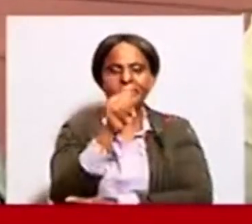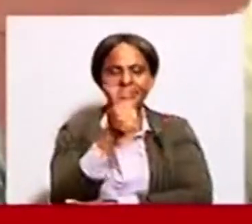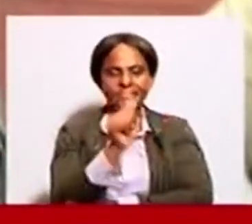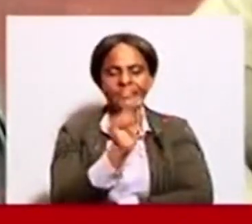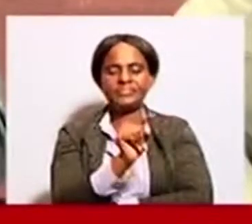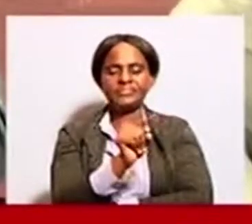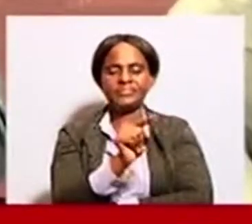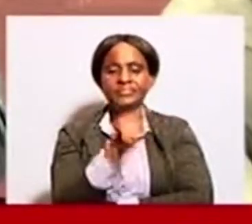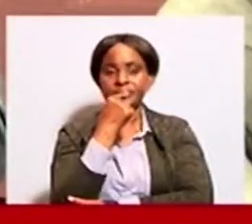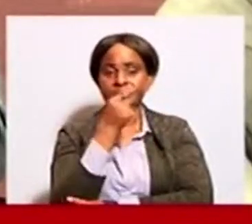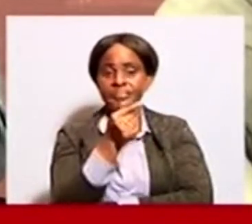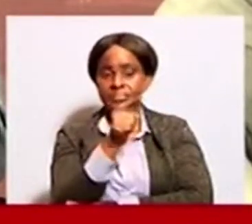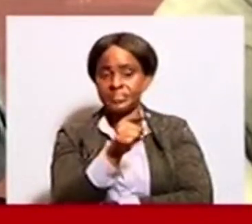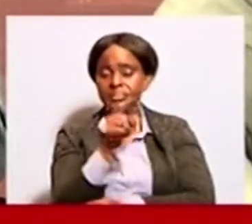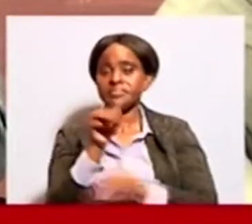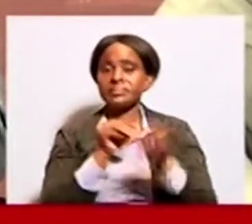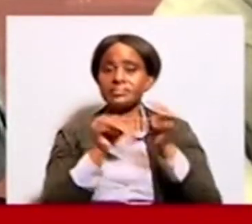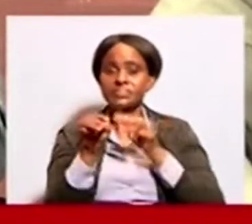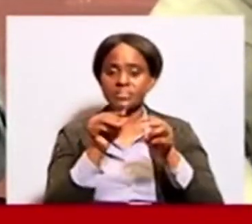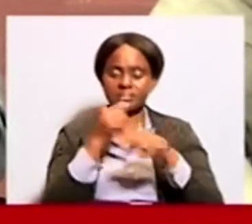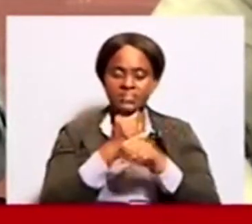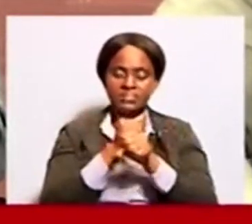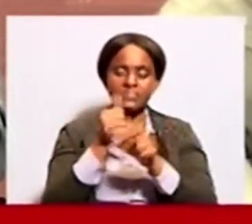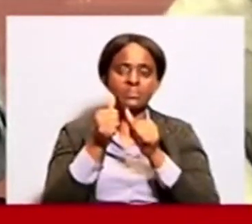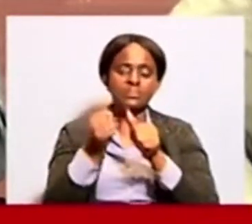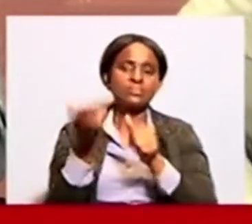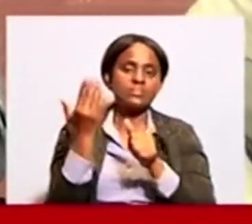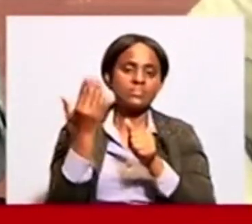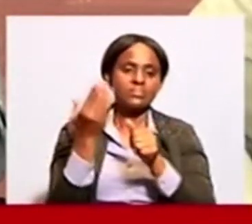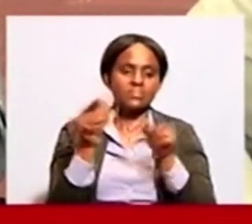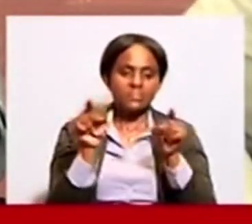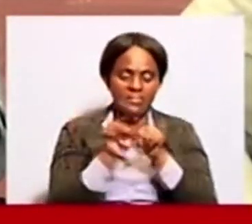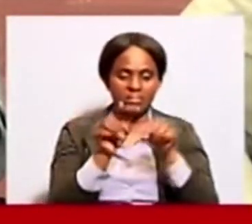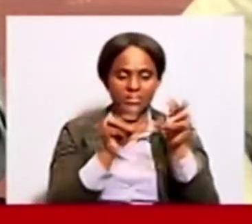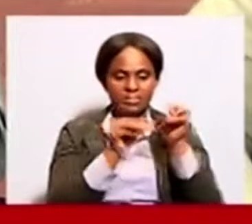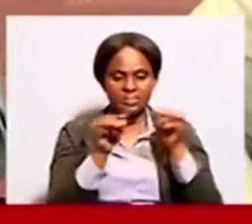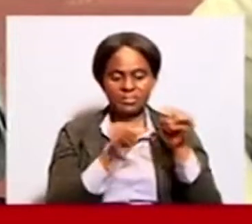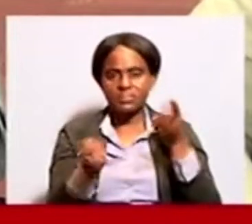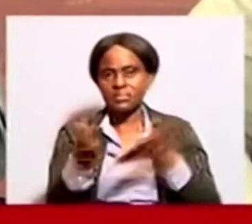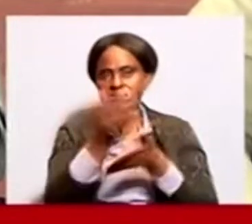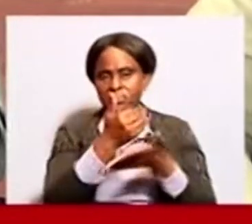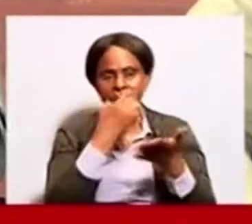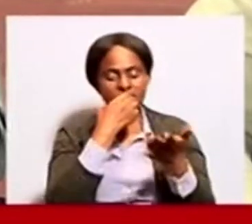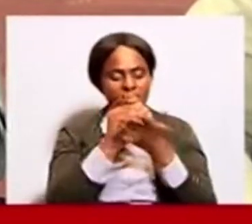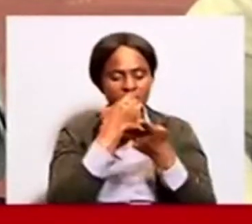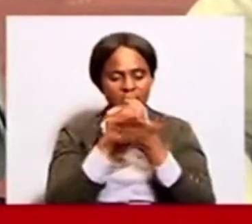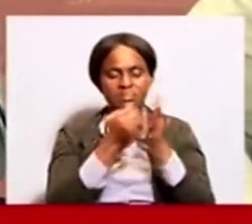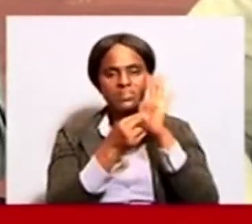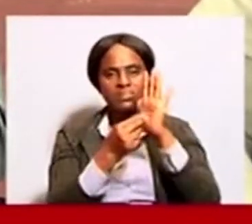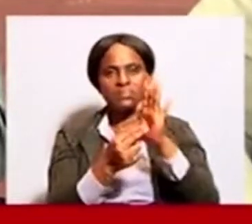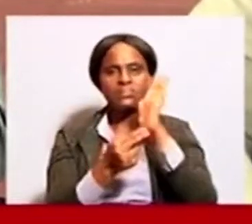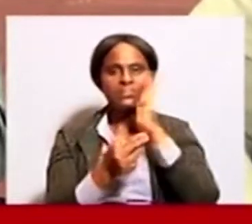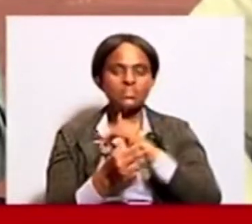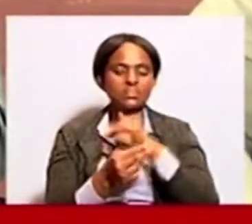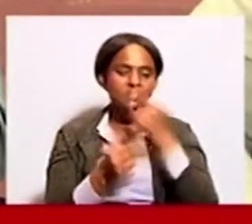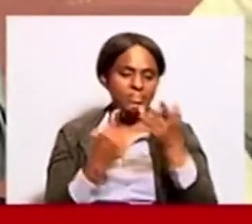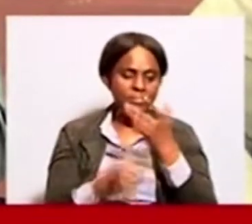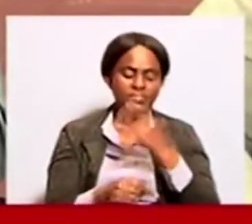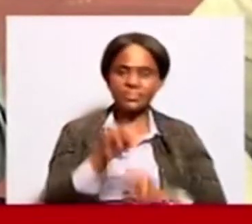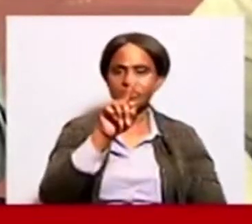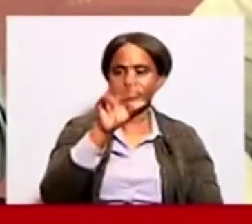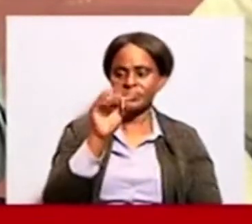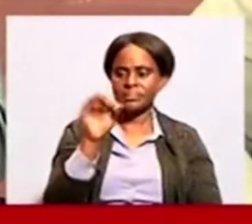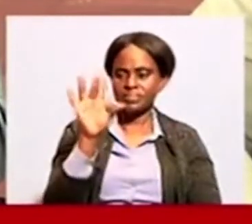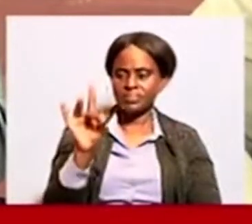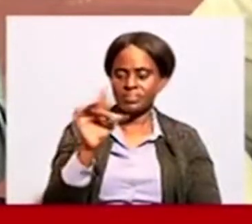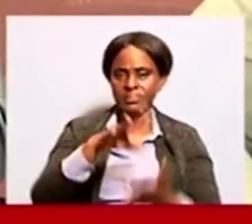So they are saying that management made a follow-up with Libes and managed to collect documentary evidence indicating that 108